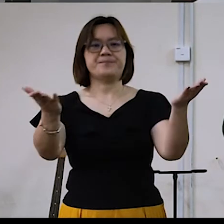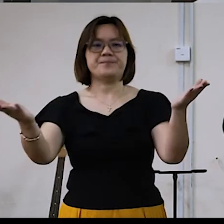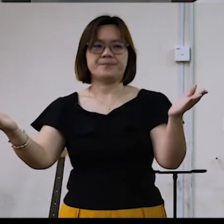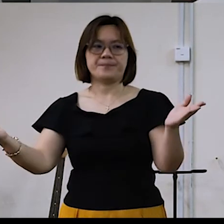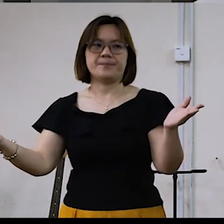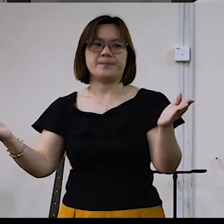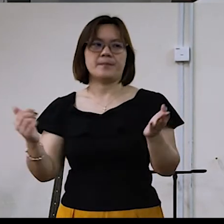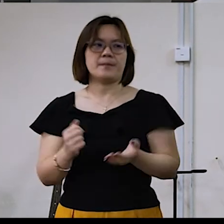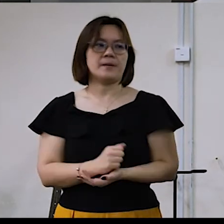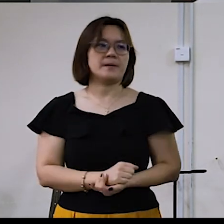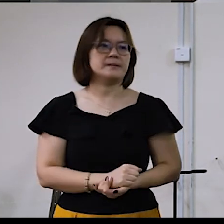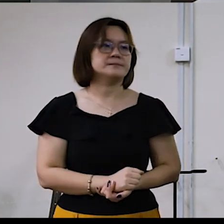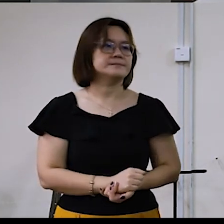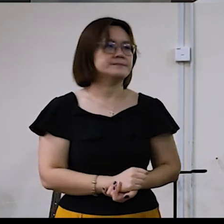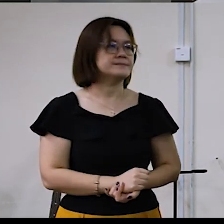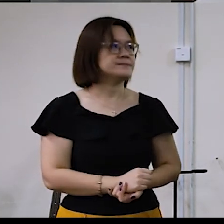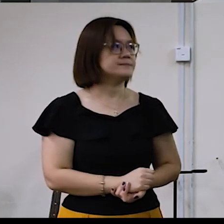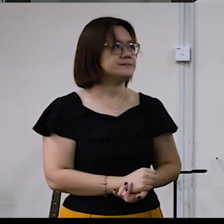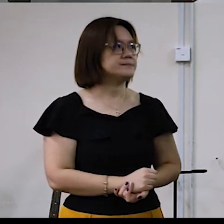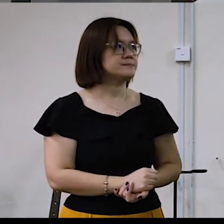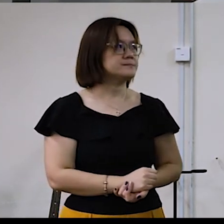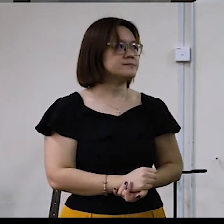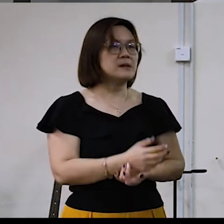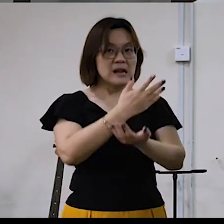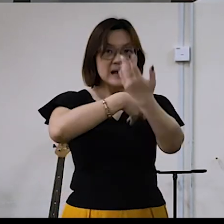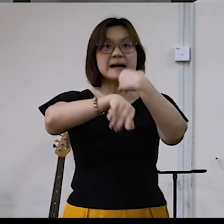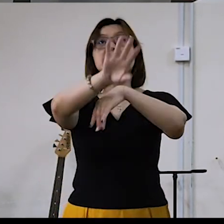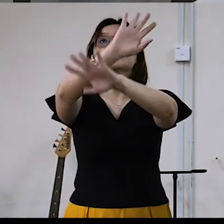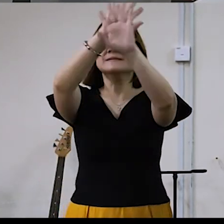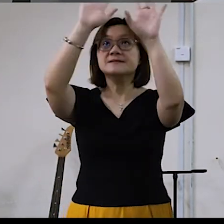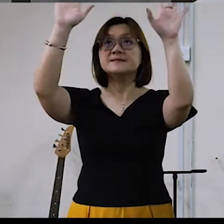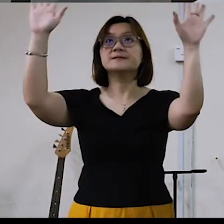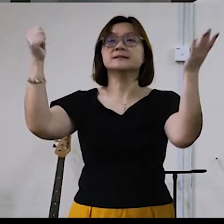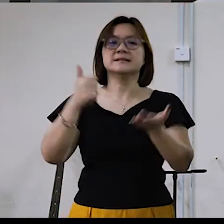help you. Our Heavenly Helper.